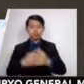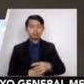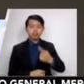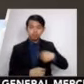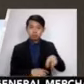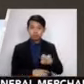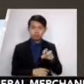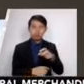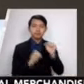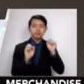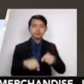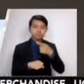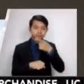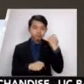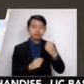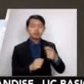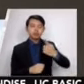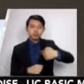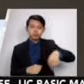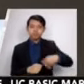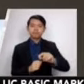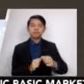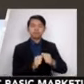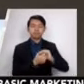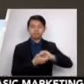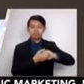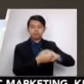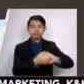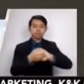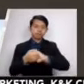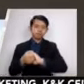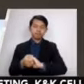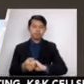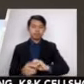we stand in the shoulders of the brightest stars,